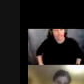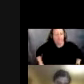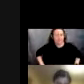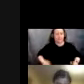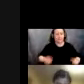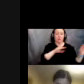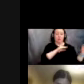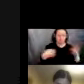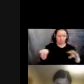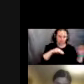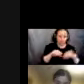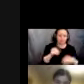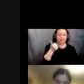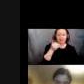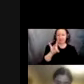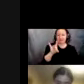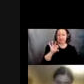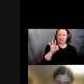1890s.